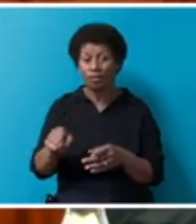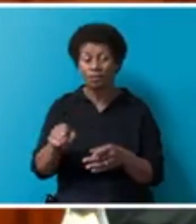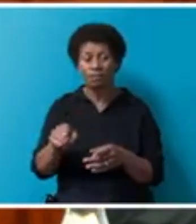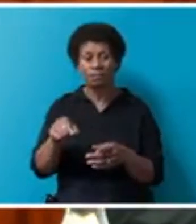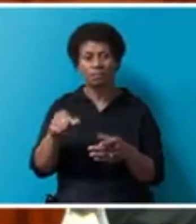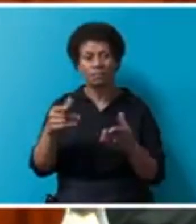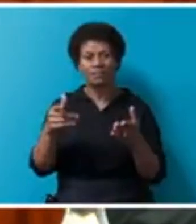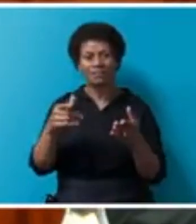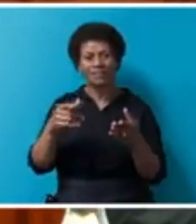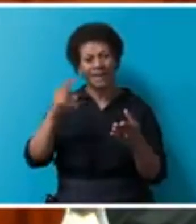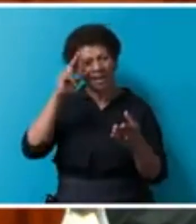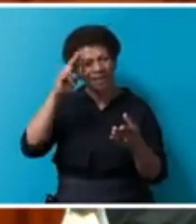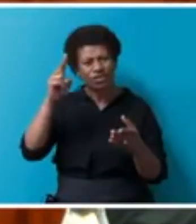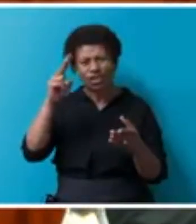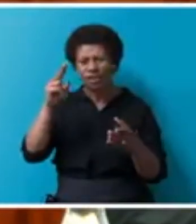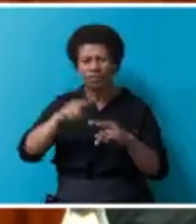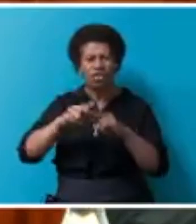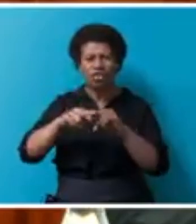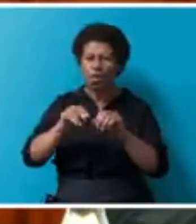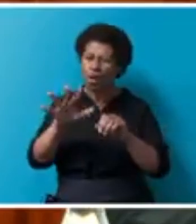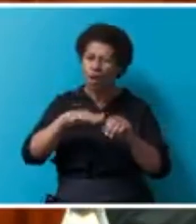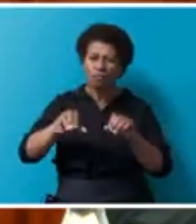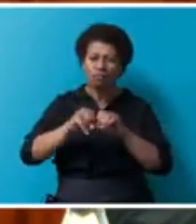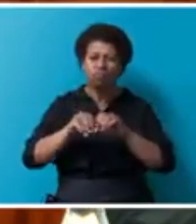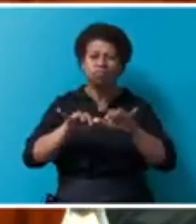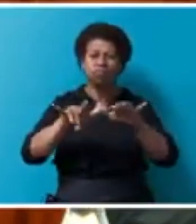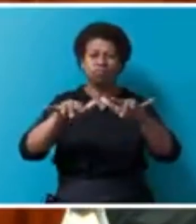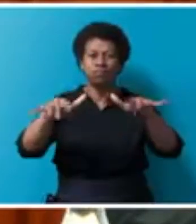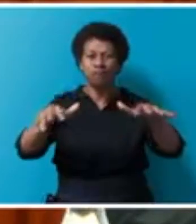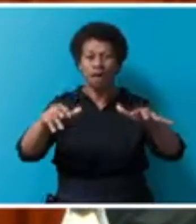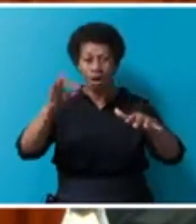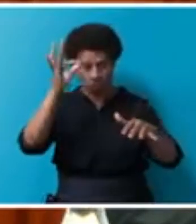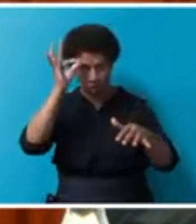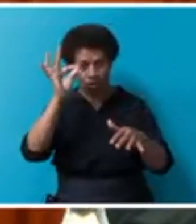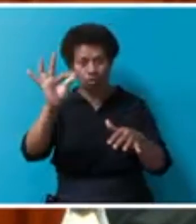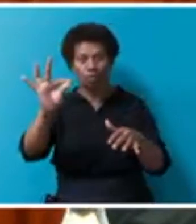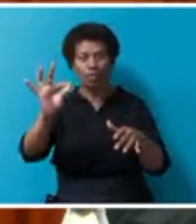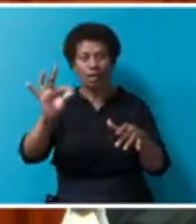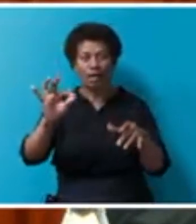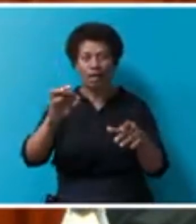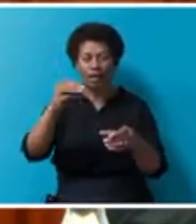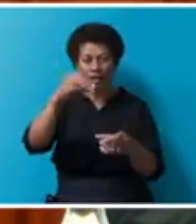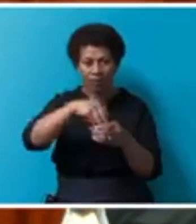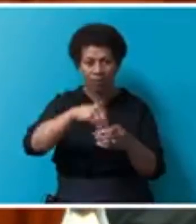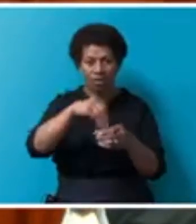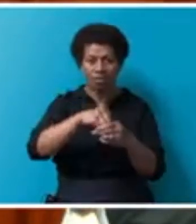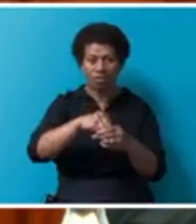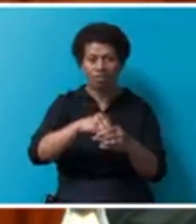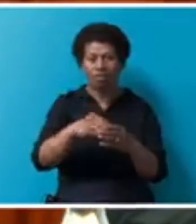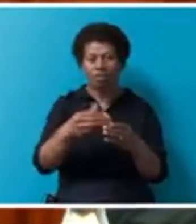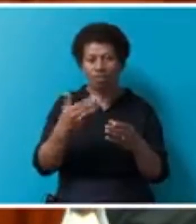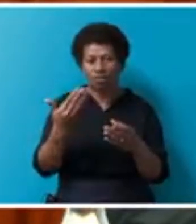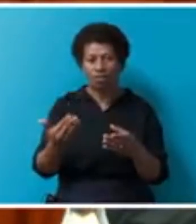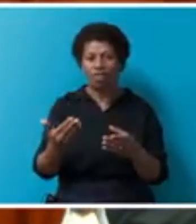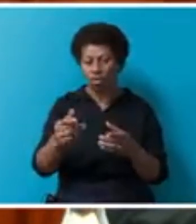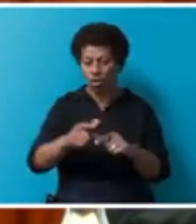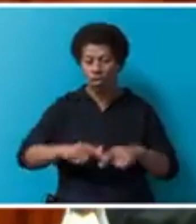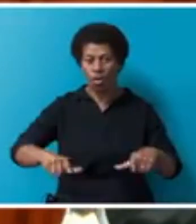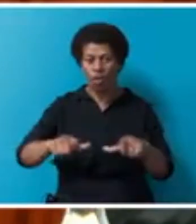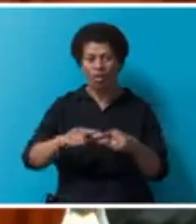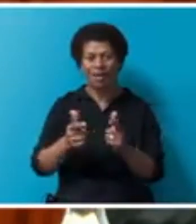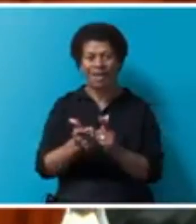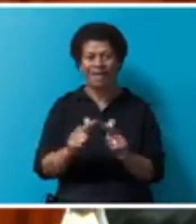nationwide consultation, reaching all divisions, including Rotuma, and involving our local